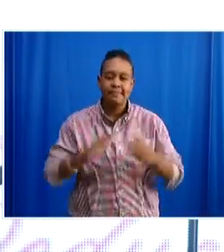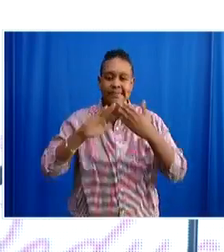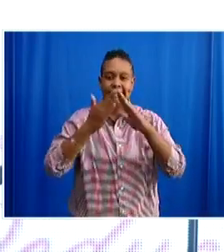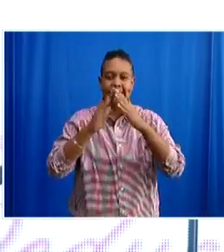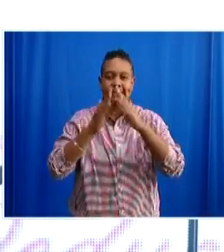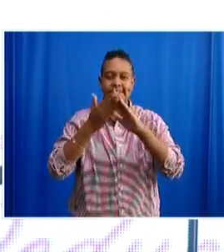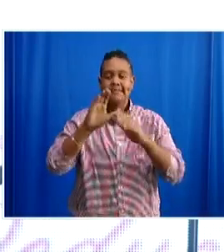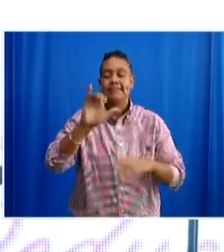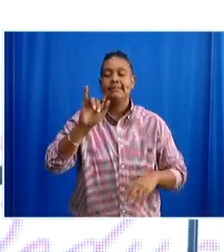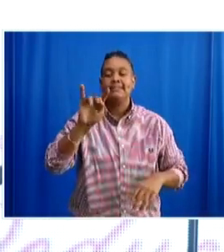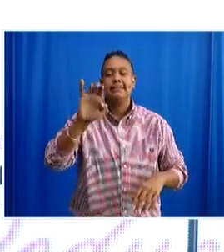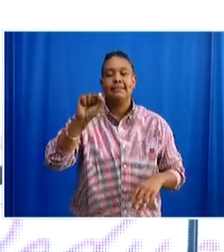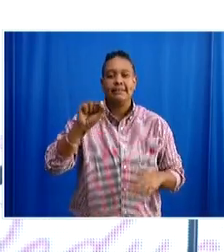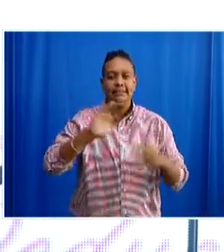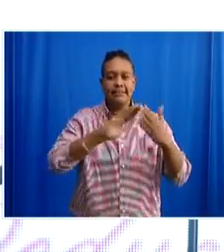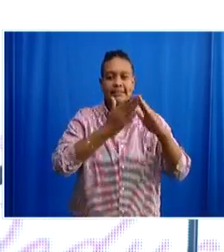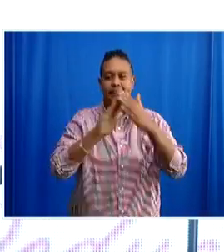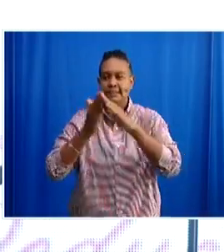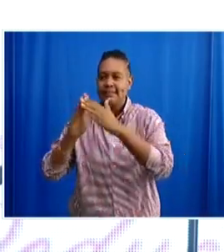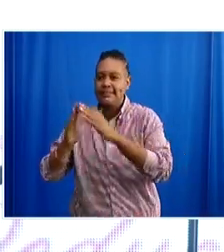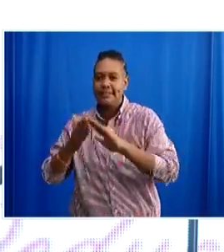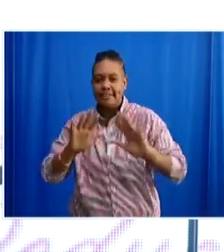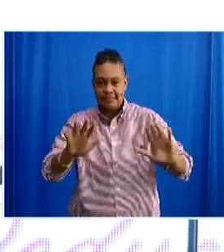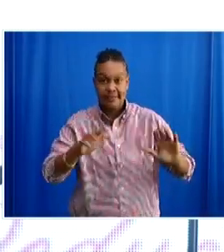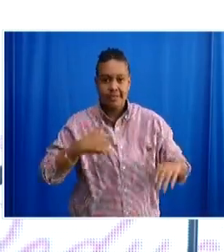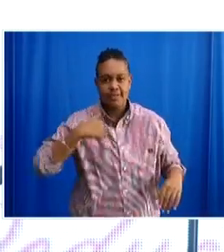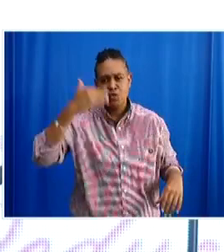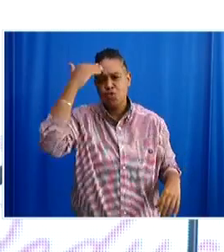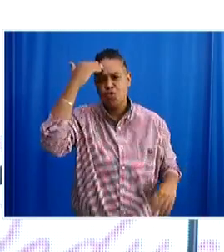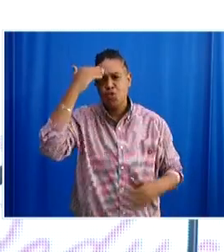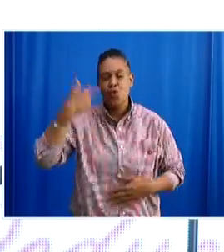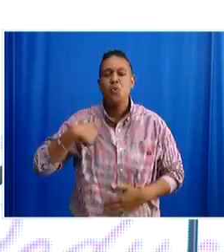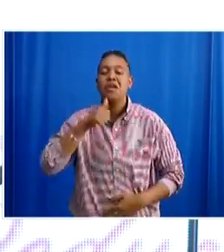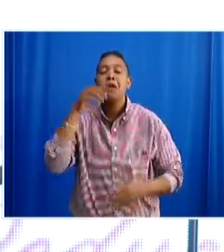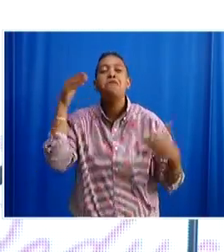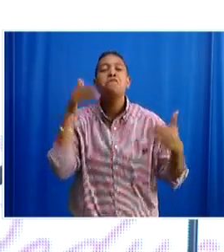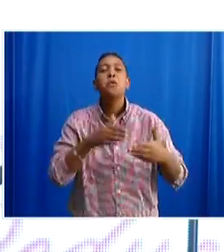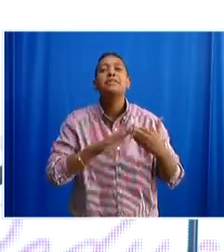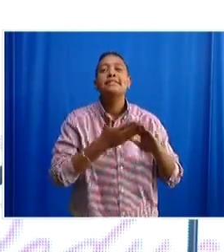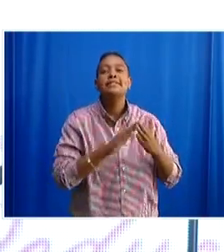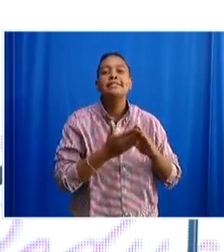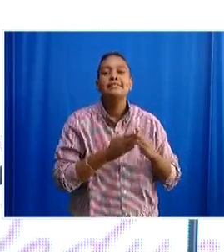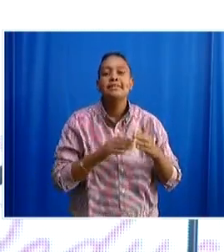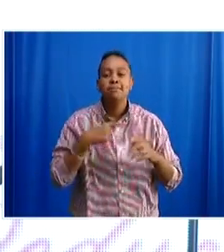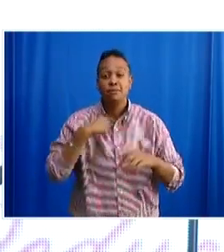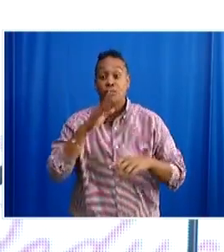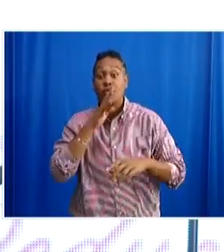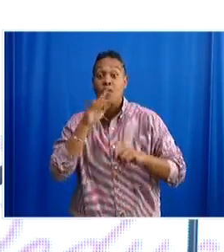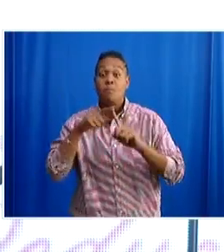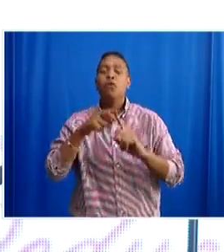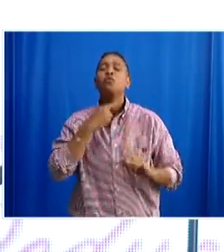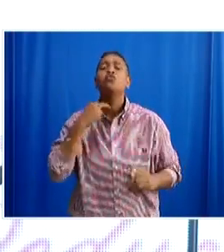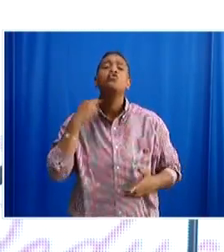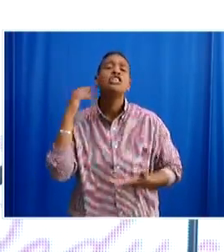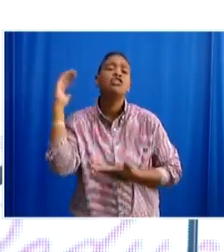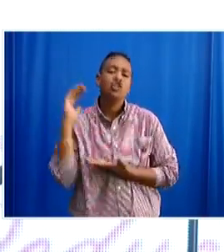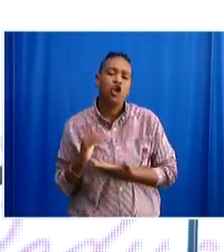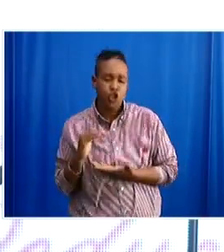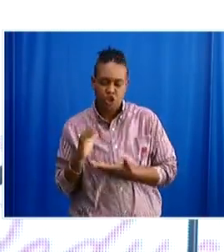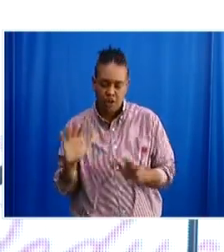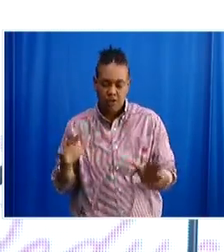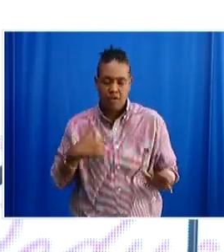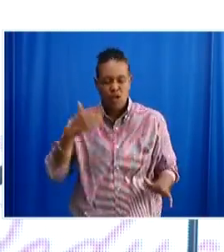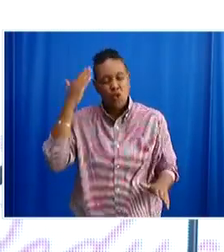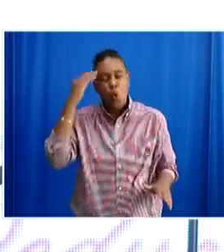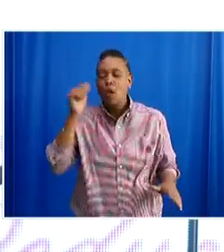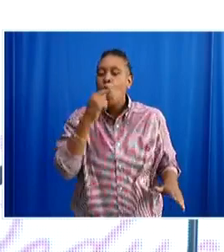cities, and I know we are not primarily about cities when we're talking about risk reduction, disaster risk